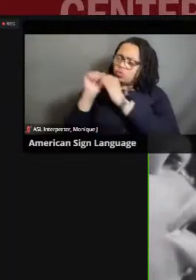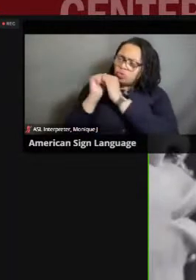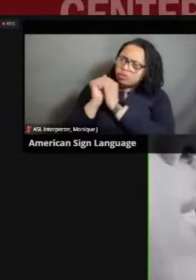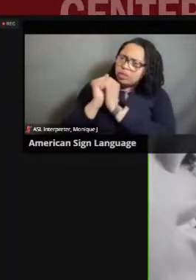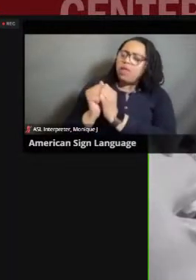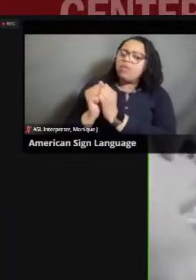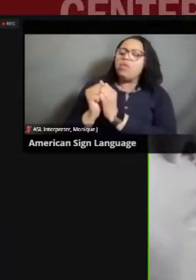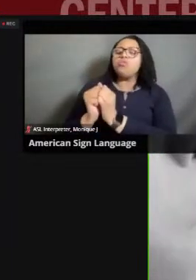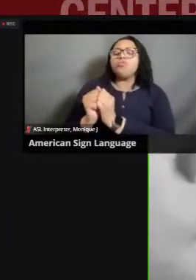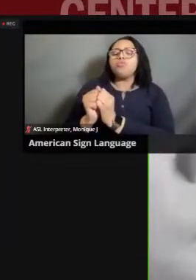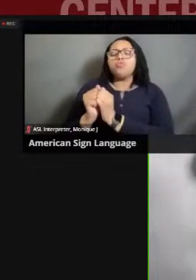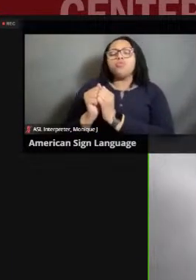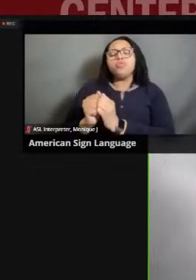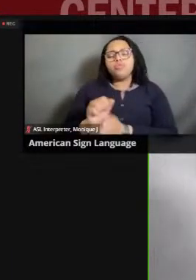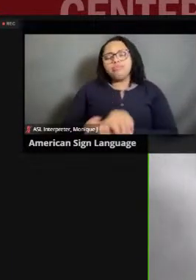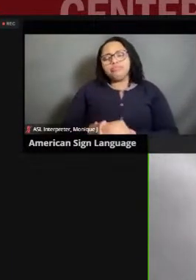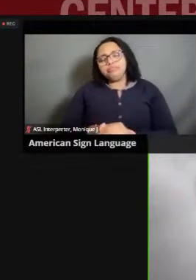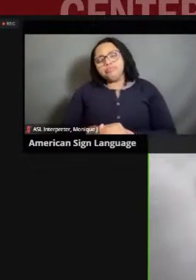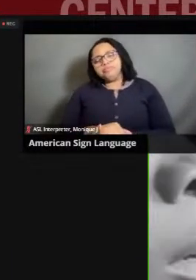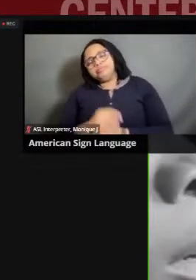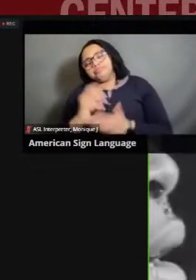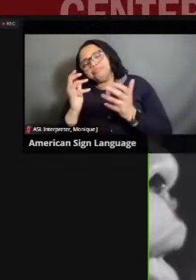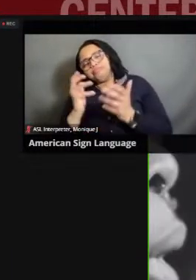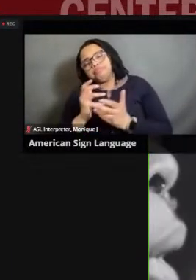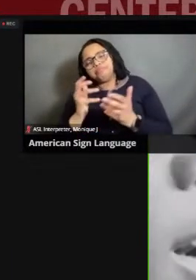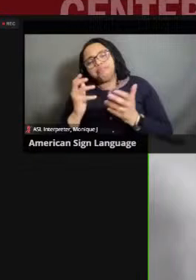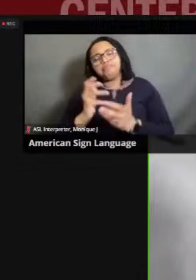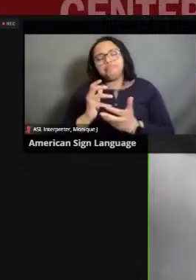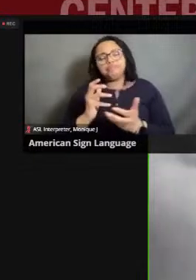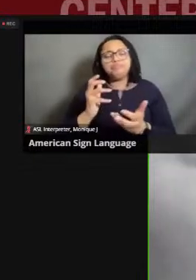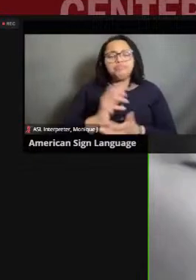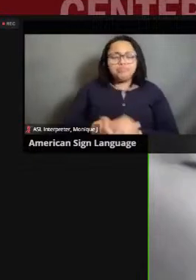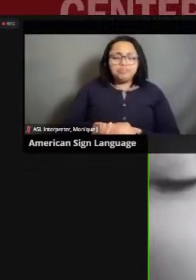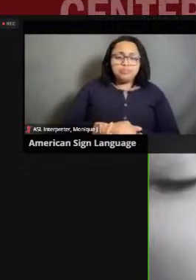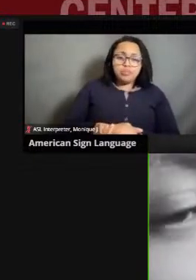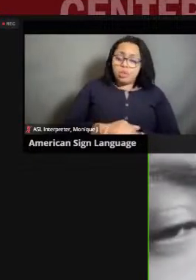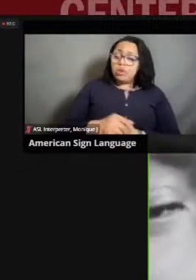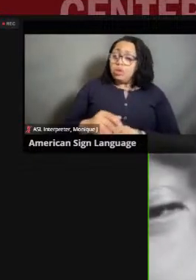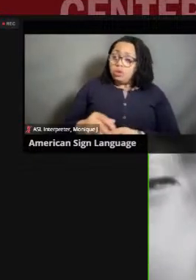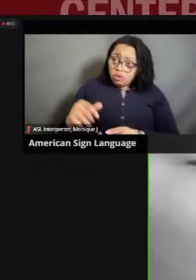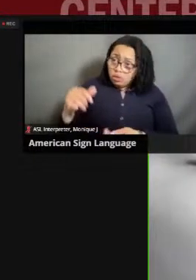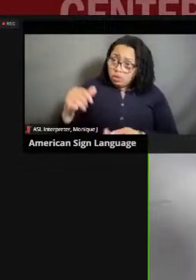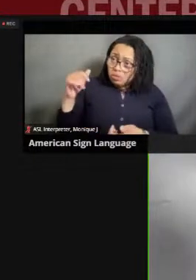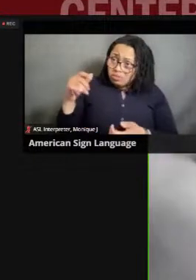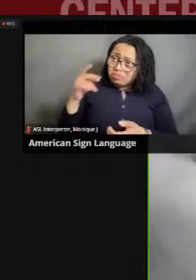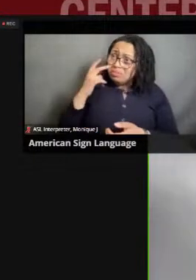talking about a revolution. While they're standing in the welfare lines,